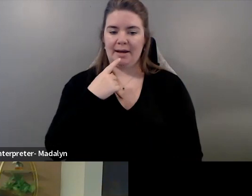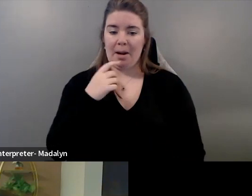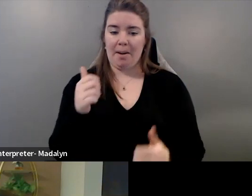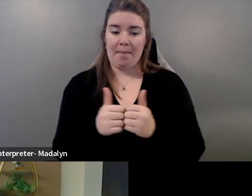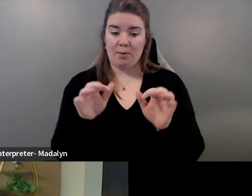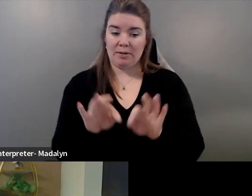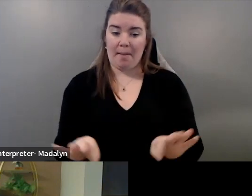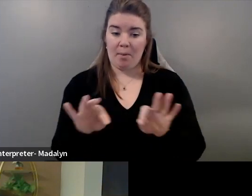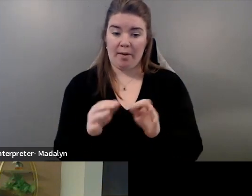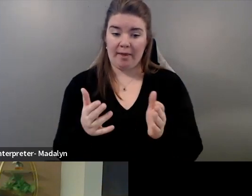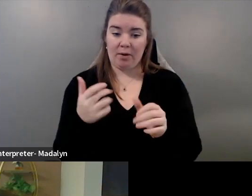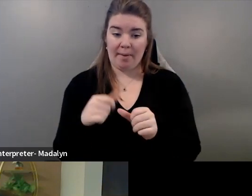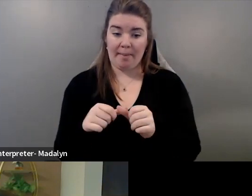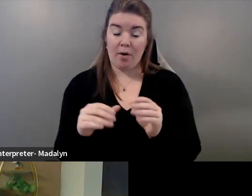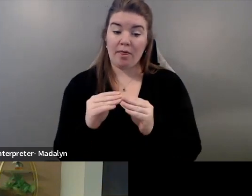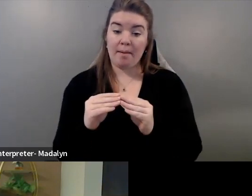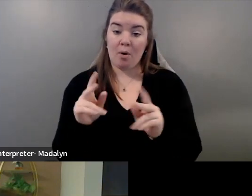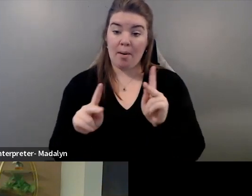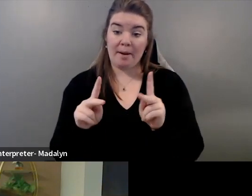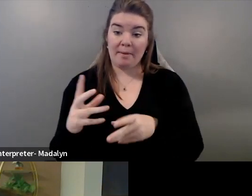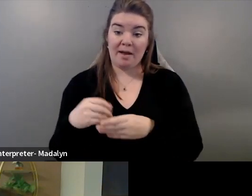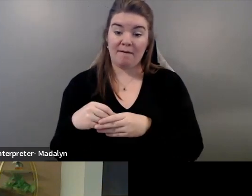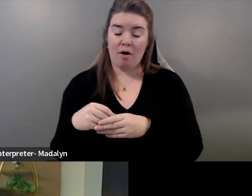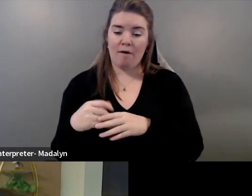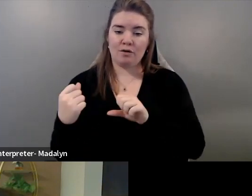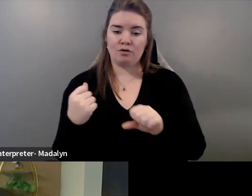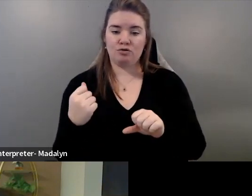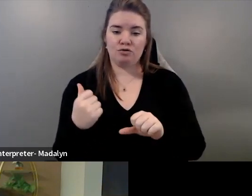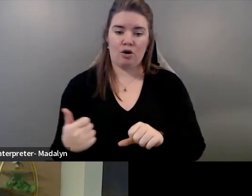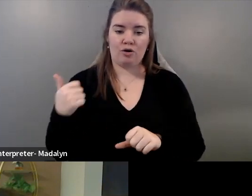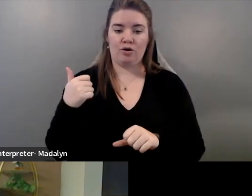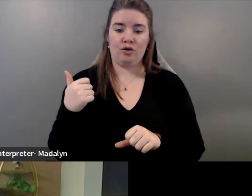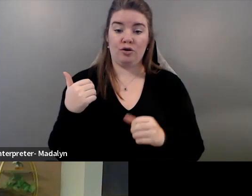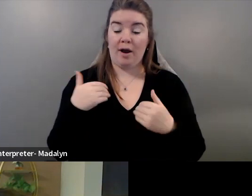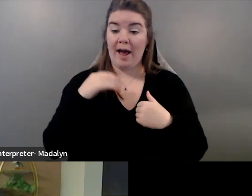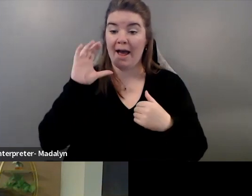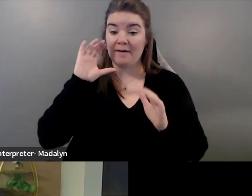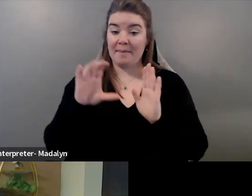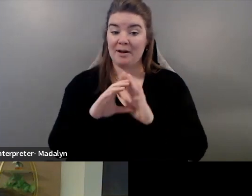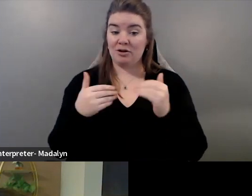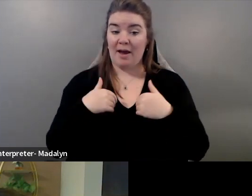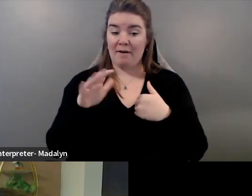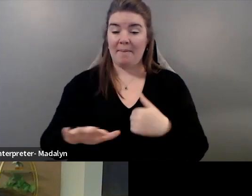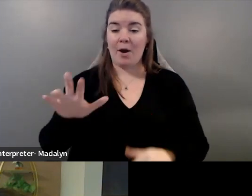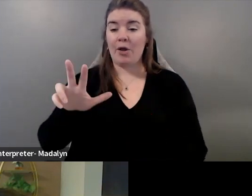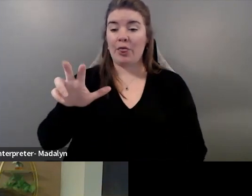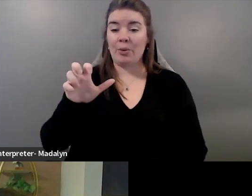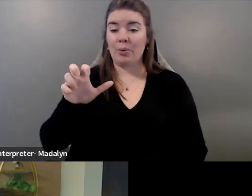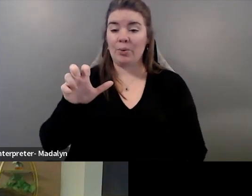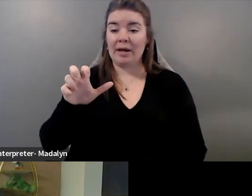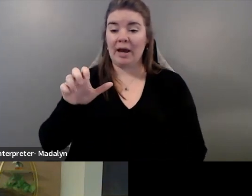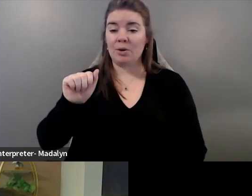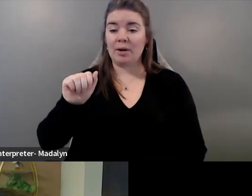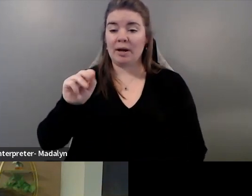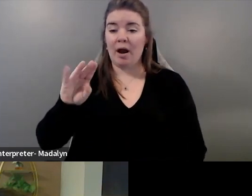the more people we can get involved, the stronger we can be. And I have a picture here of about 300 Amish men picking up a barn with